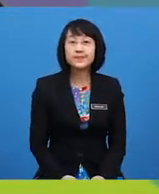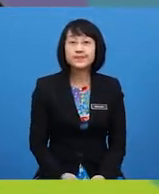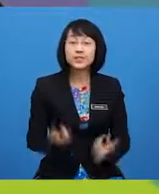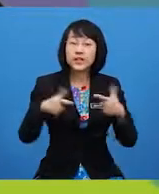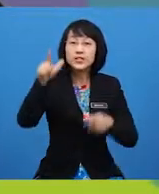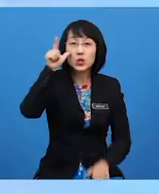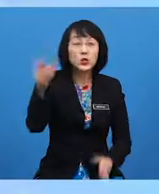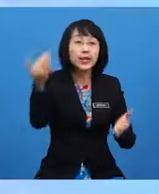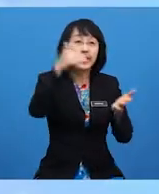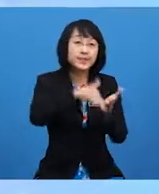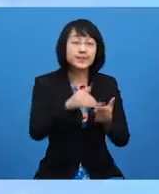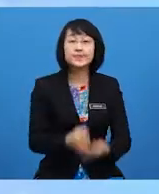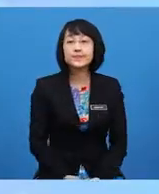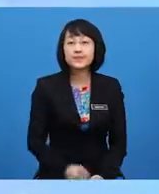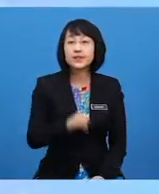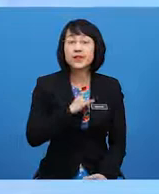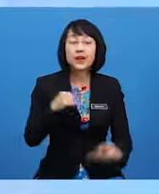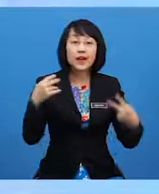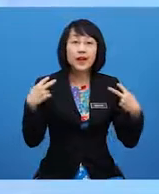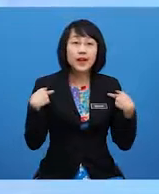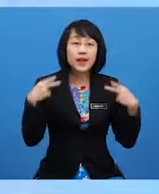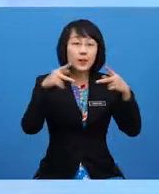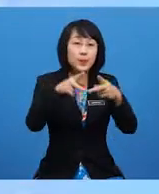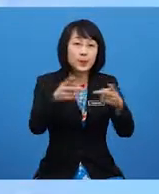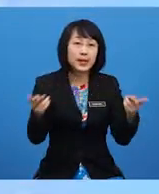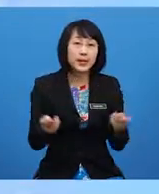again. So I had placed the ball